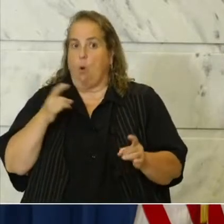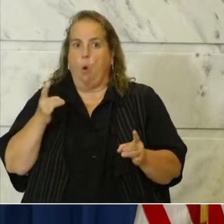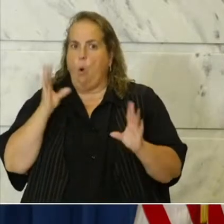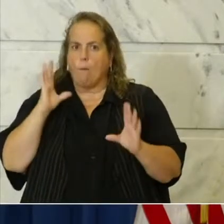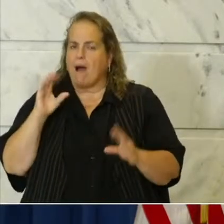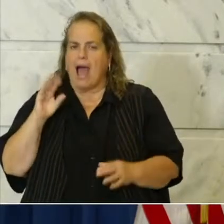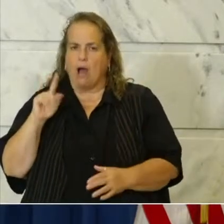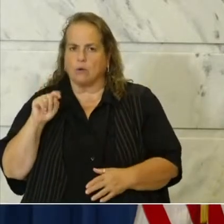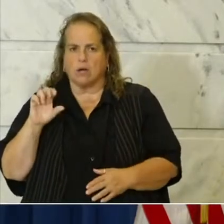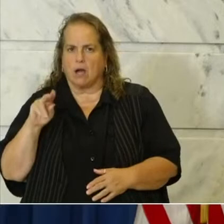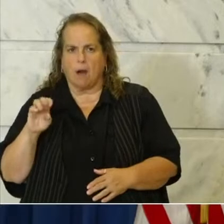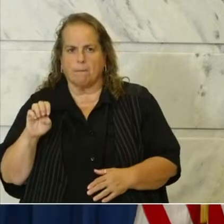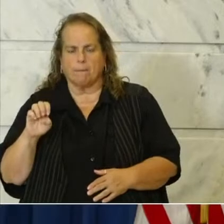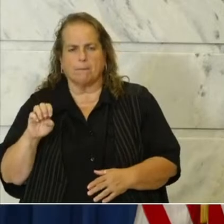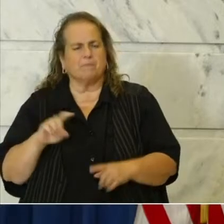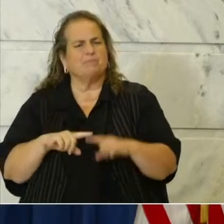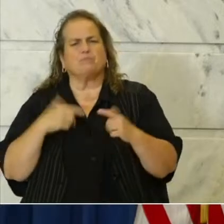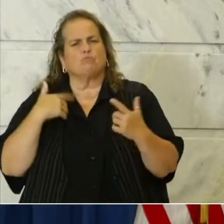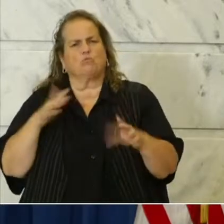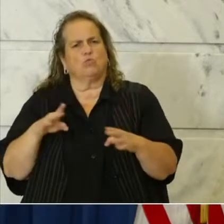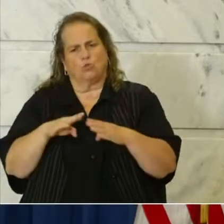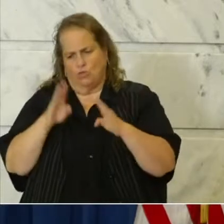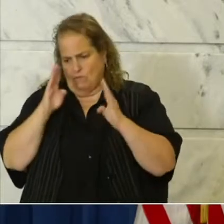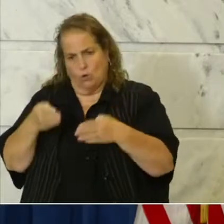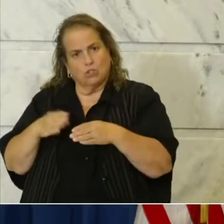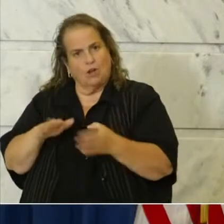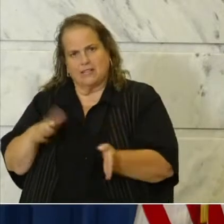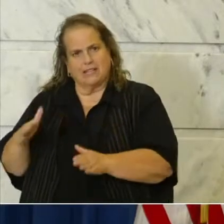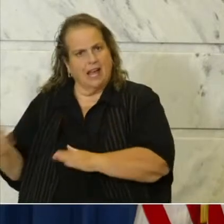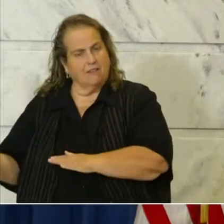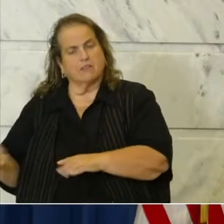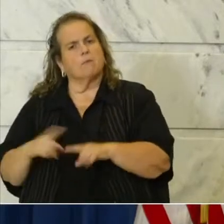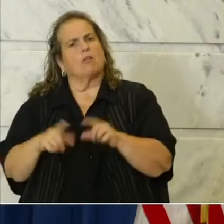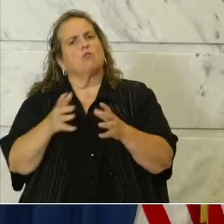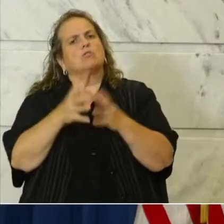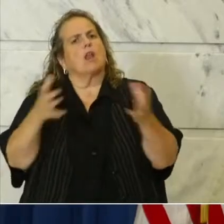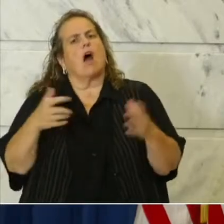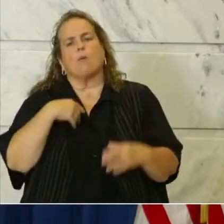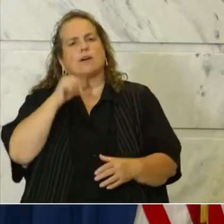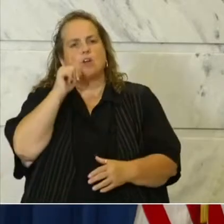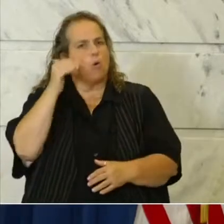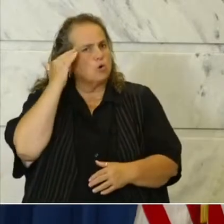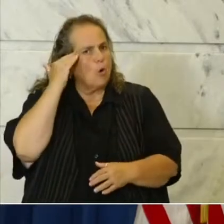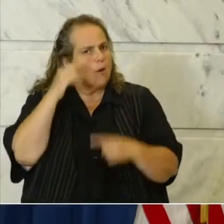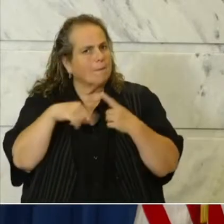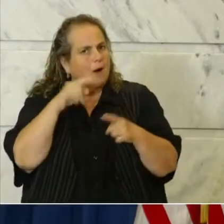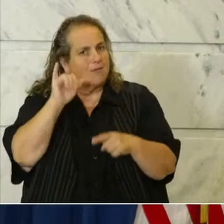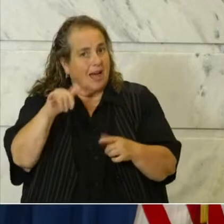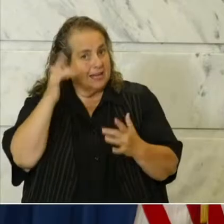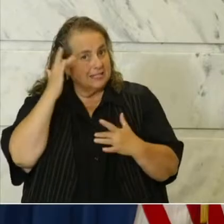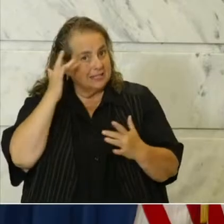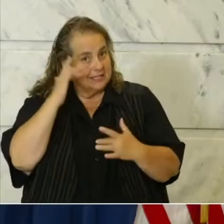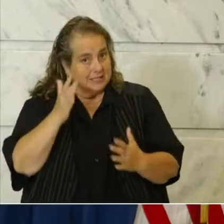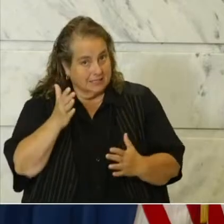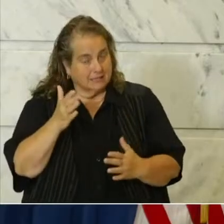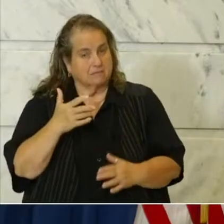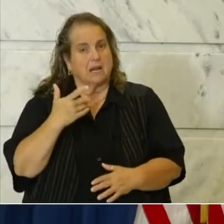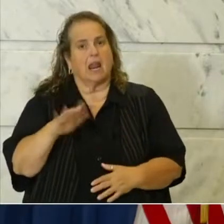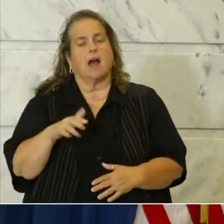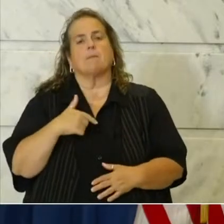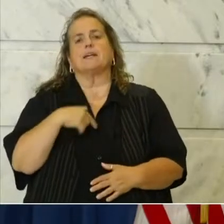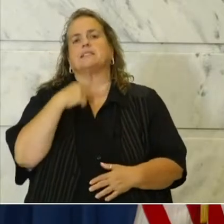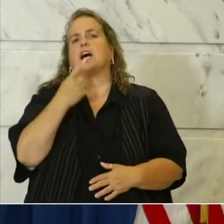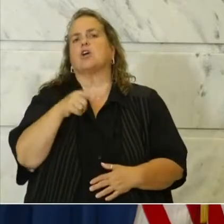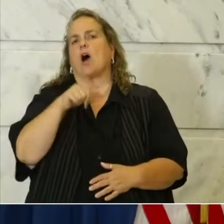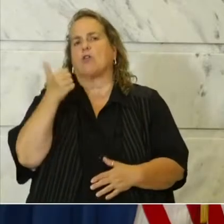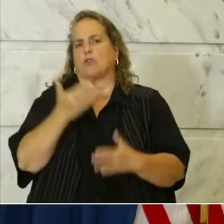But I don't want to just focus on mortality. There's a lot we don't know about this disease, and I don't think people put this in context. So I'm going to rattle some other